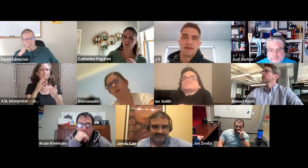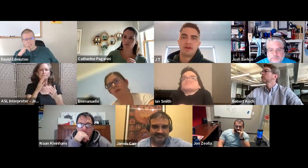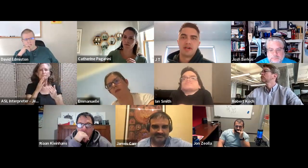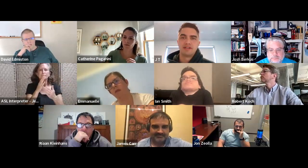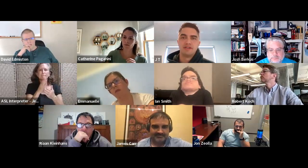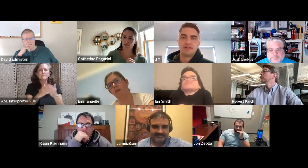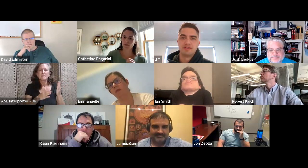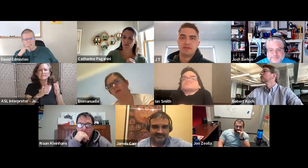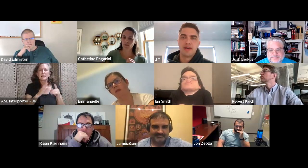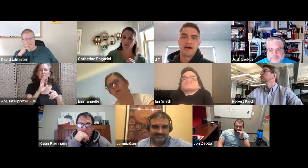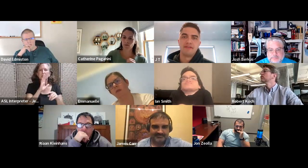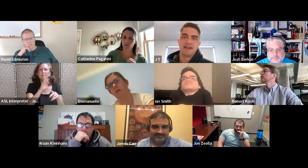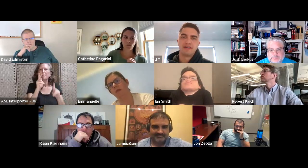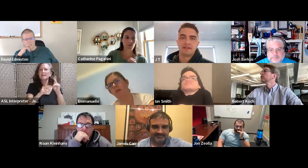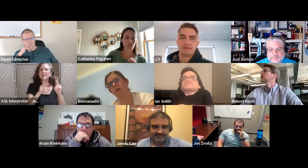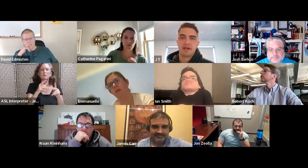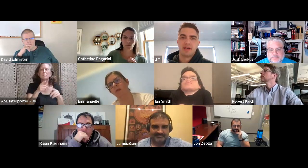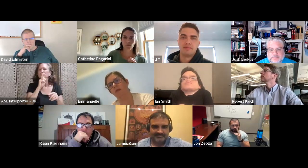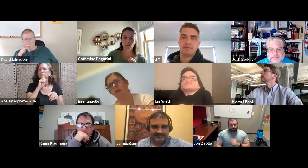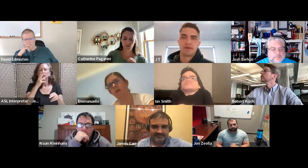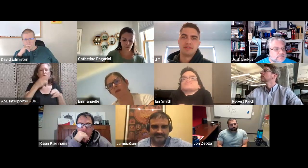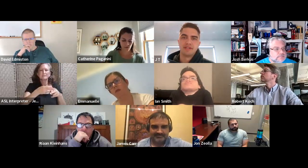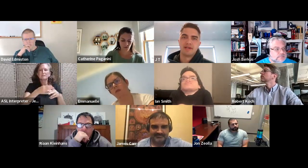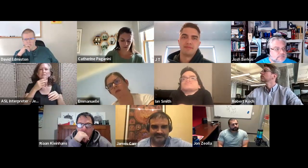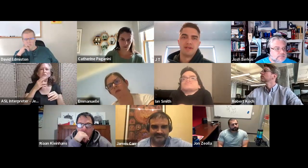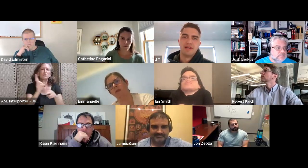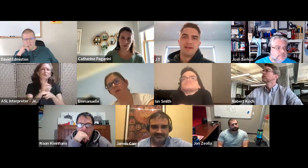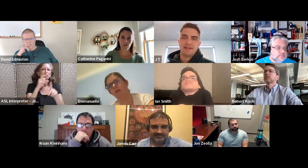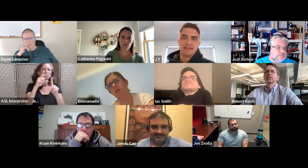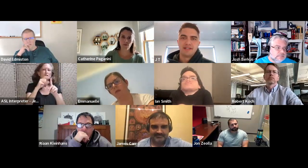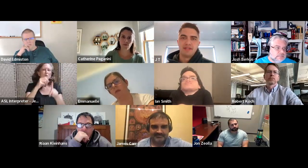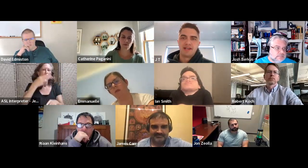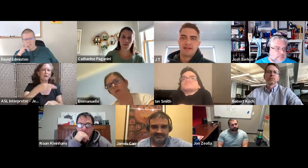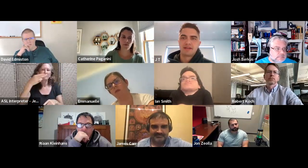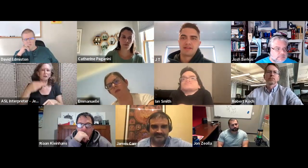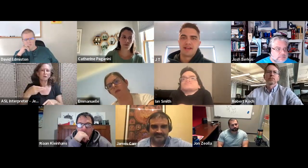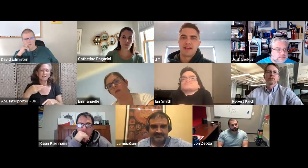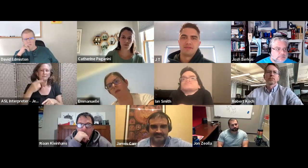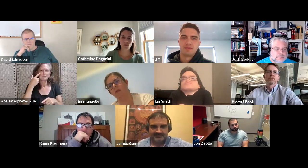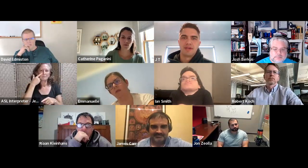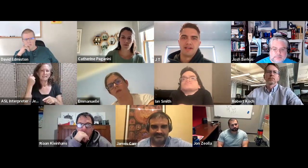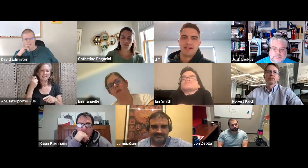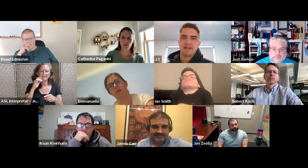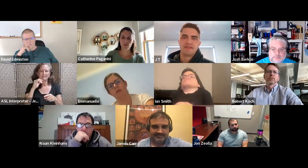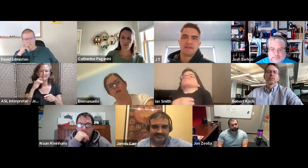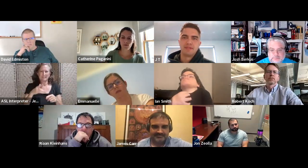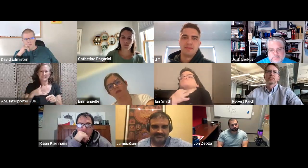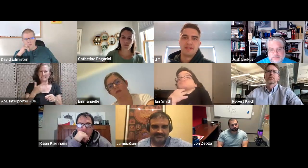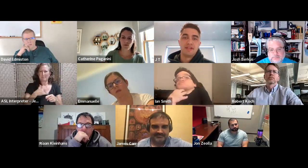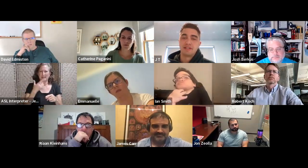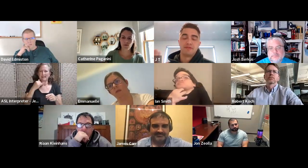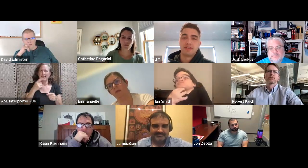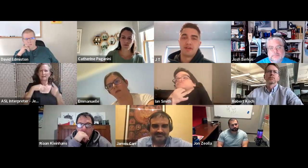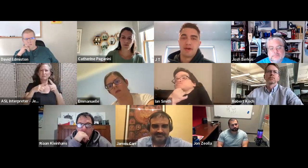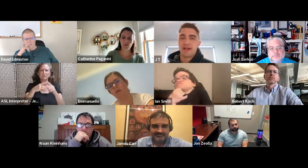of their staff don't like to use the term hard of hearing because there's some sentiment that that comes from like a deficit